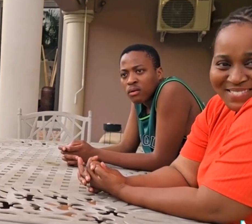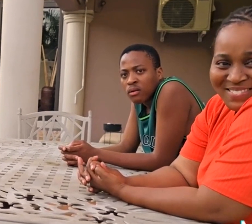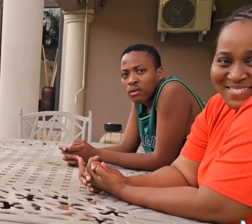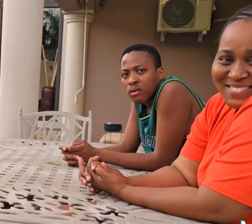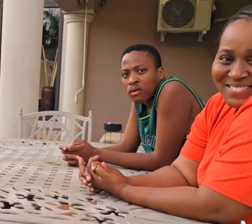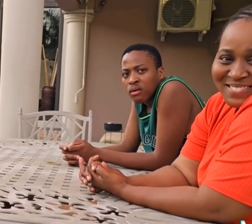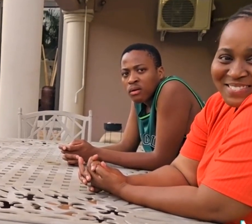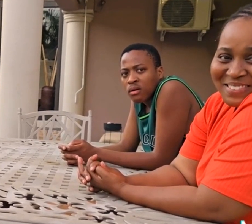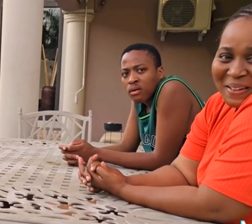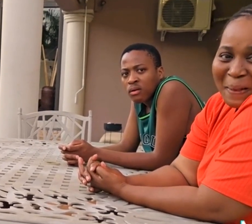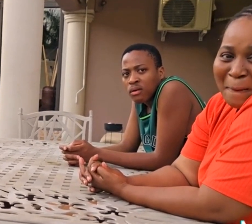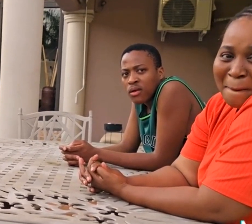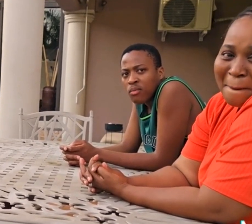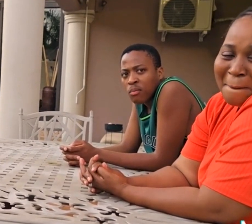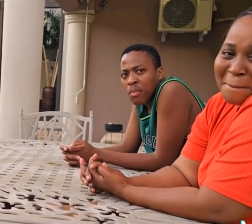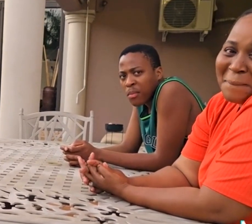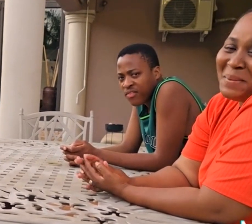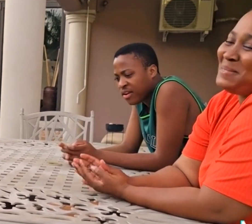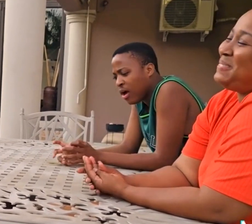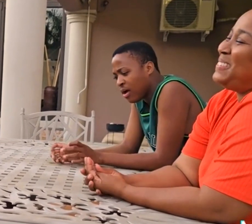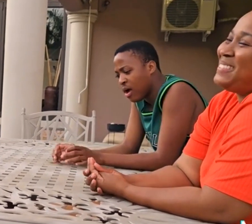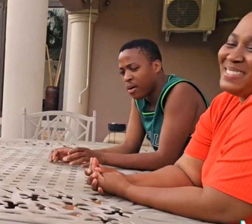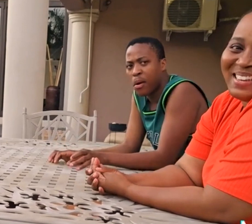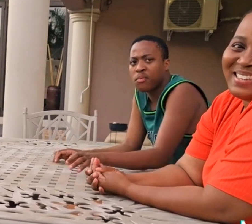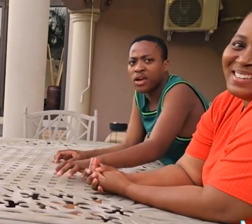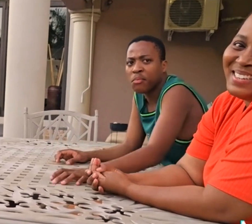so that I can be able. I